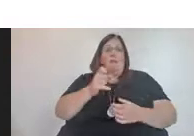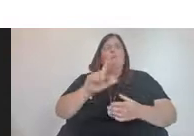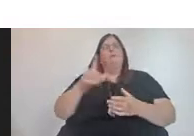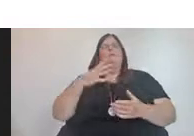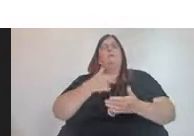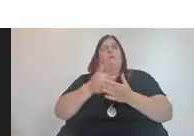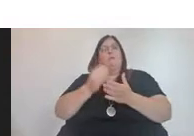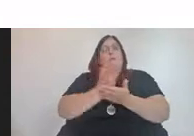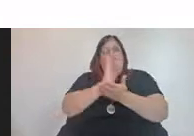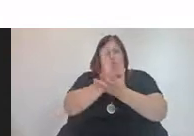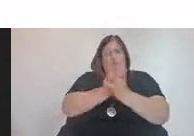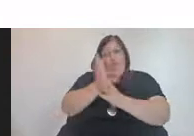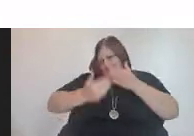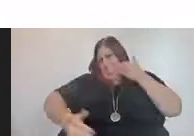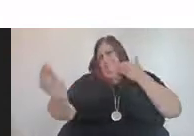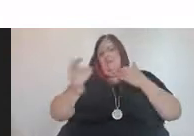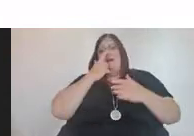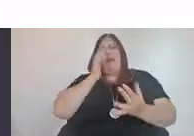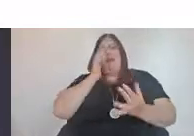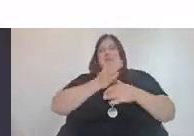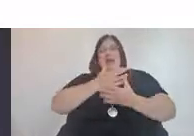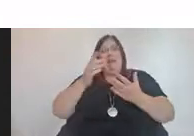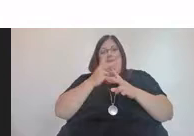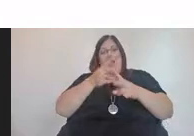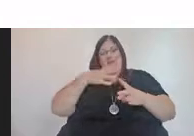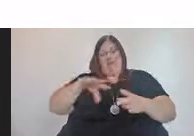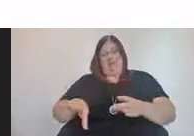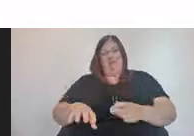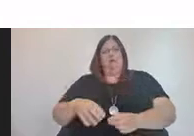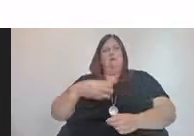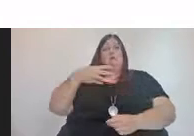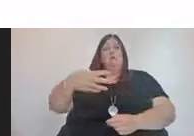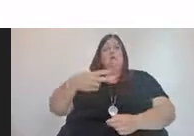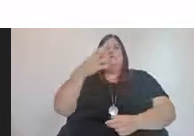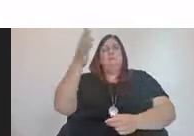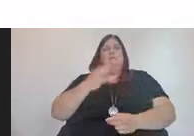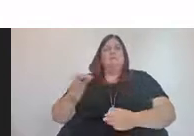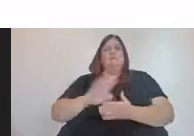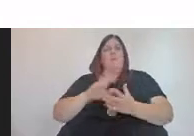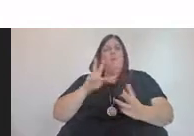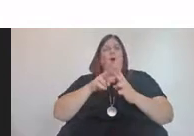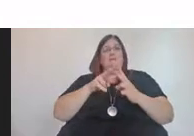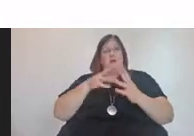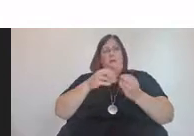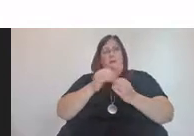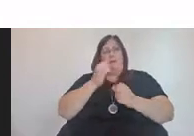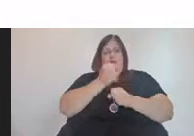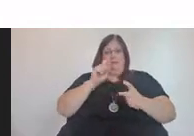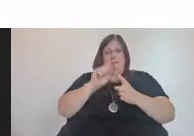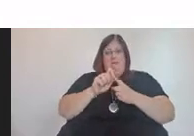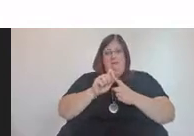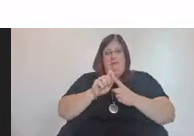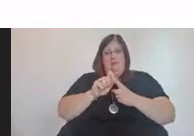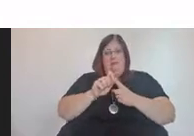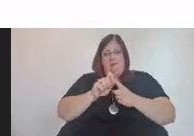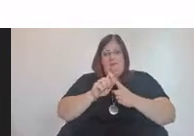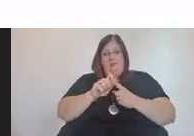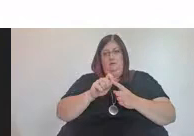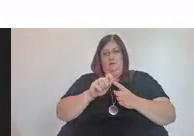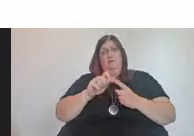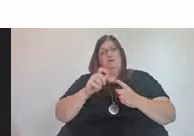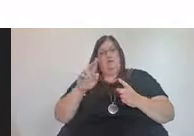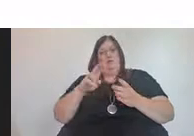needed remotely. It's 92% of all contacts with the NHS are with general practice. That's the bit of the NHS people